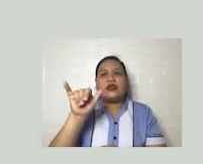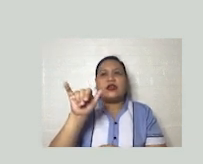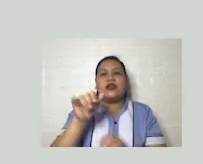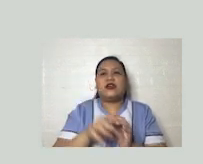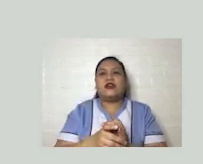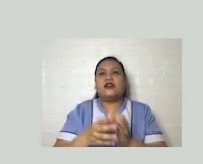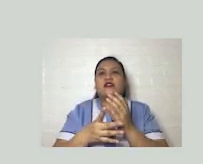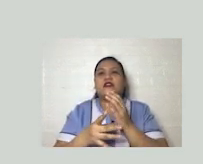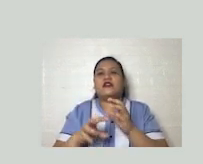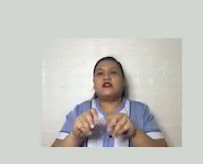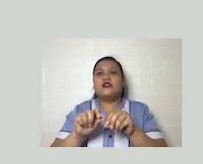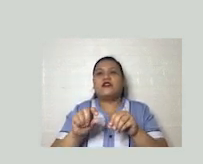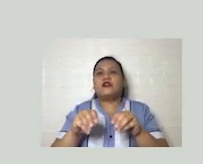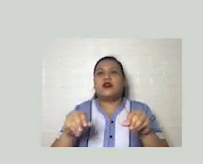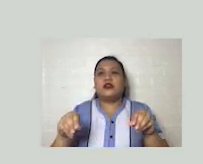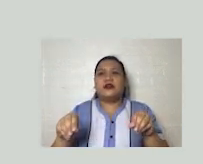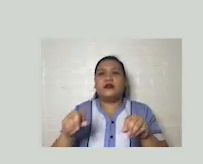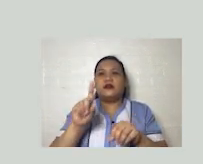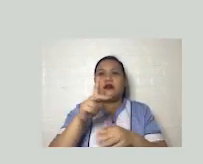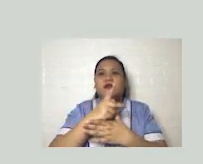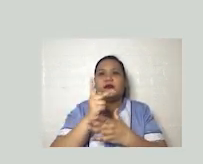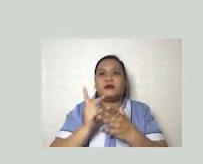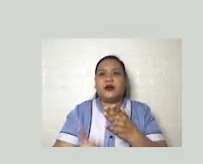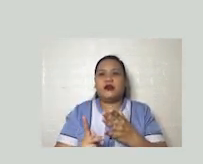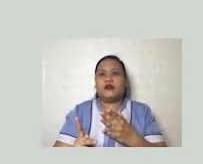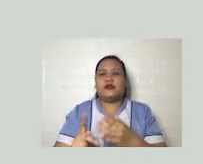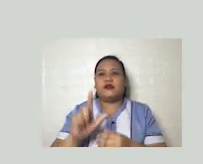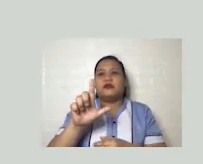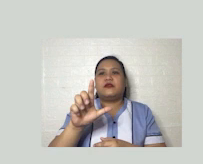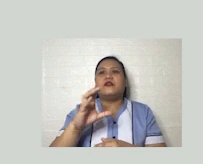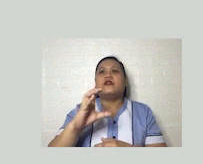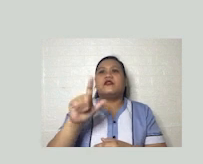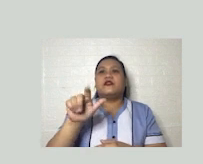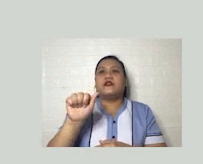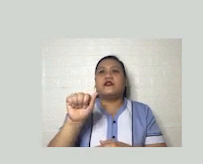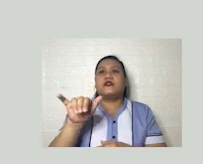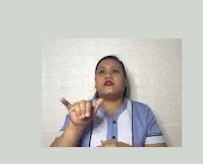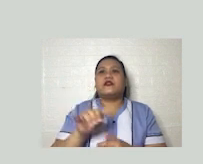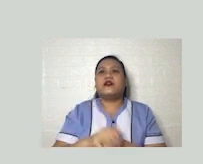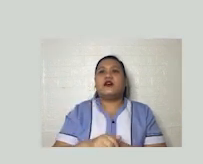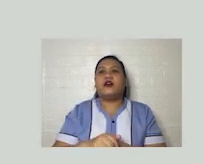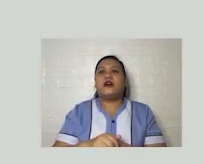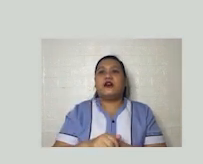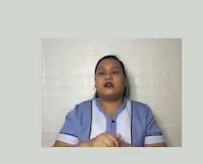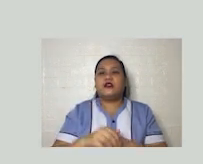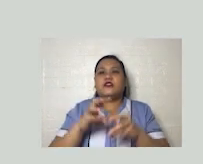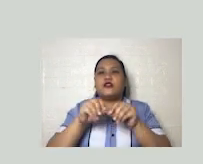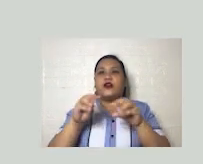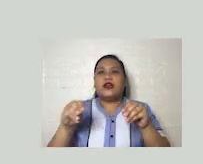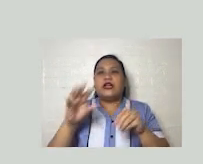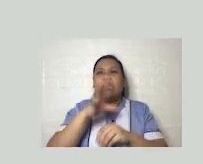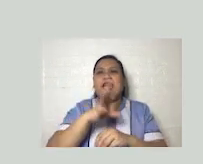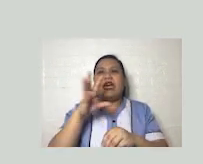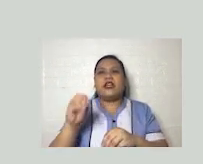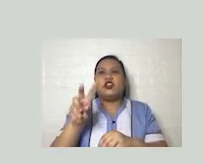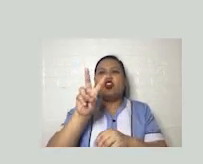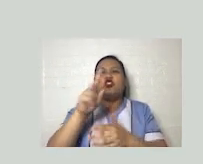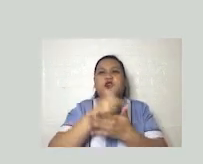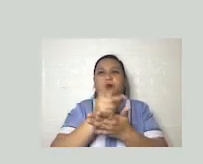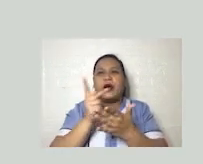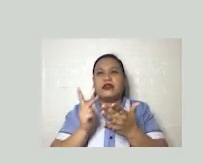of compost or manure, and one part of the compost rice hull or sieve sand.